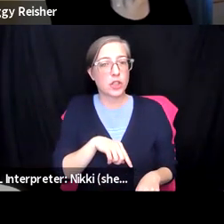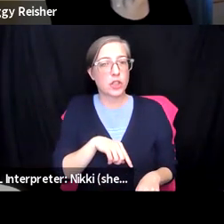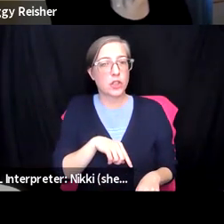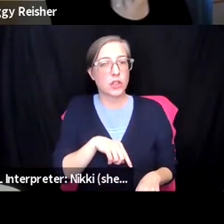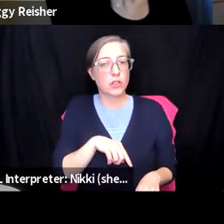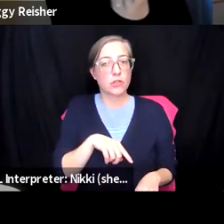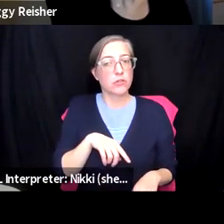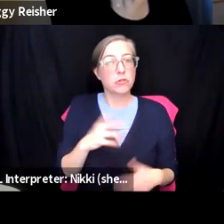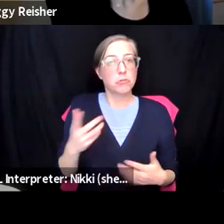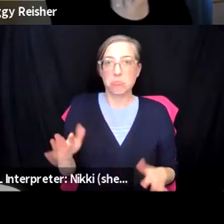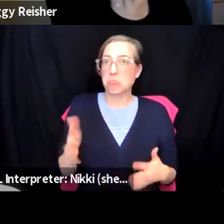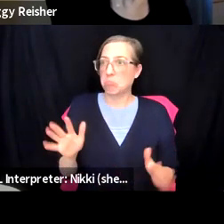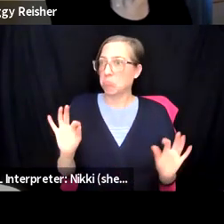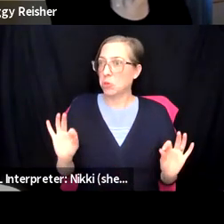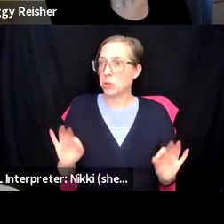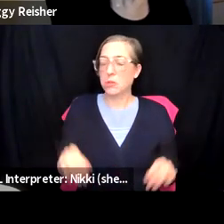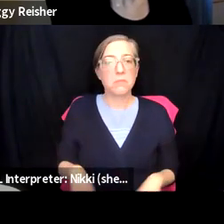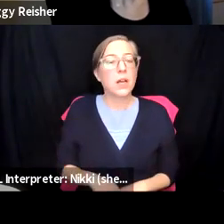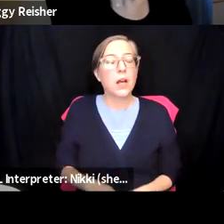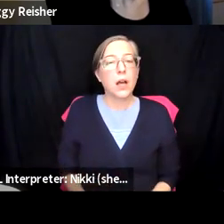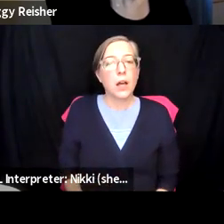I think,